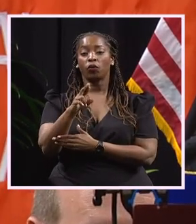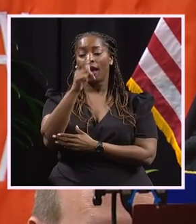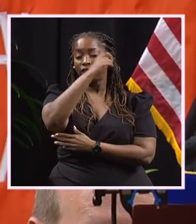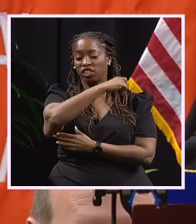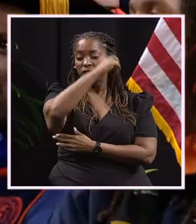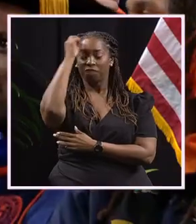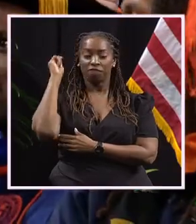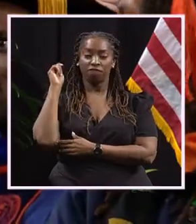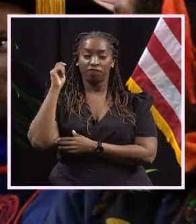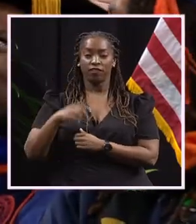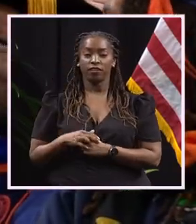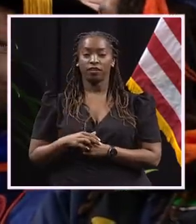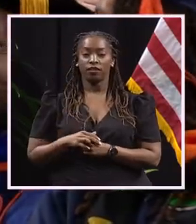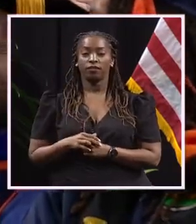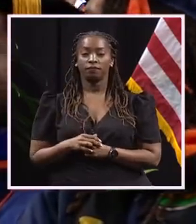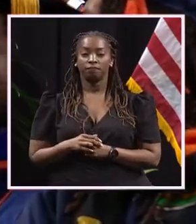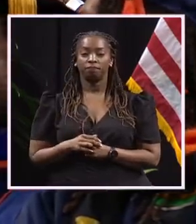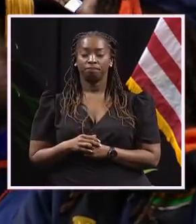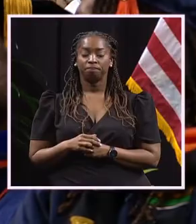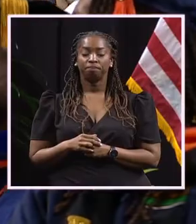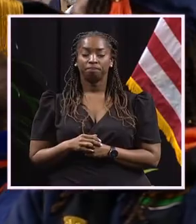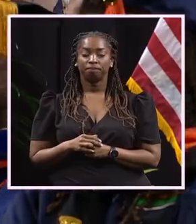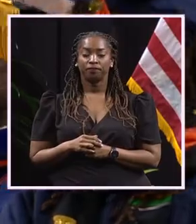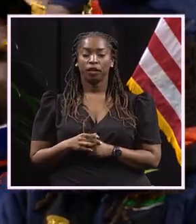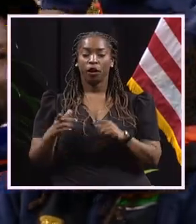on your mortarboard to the left side.